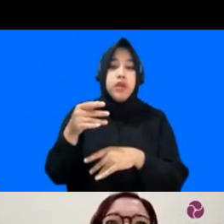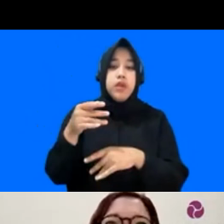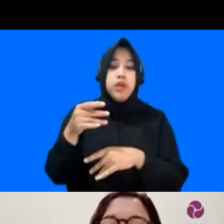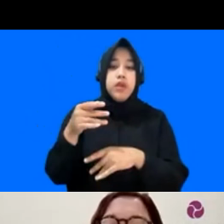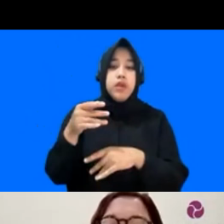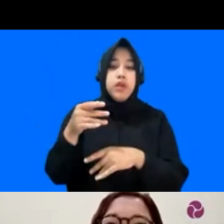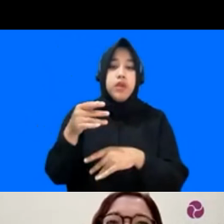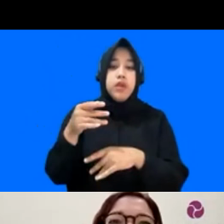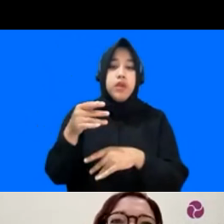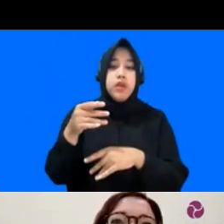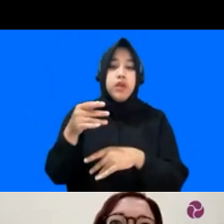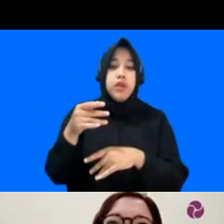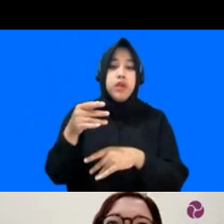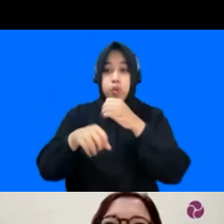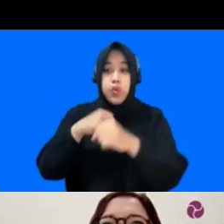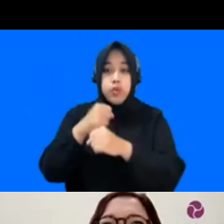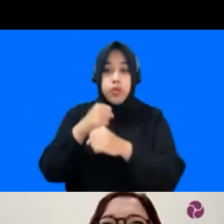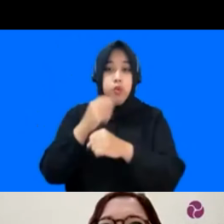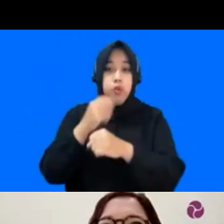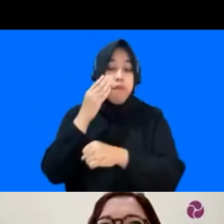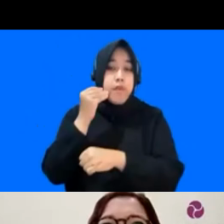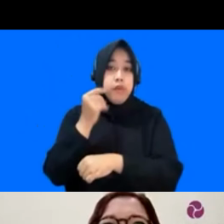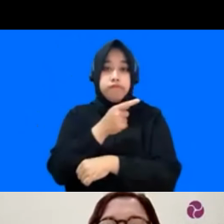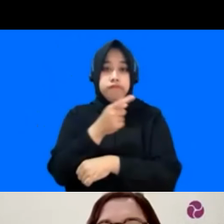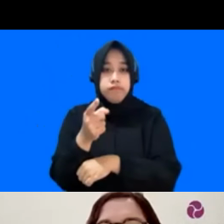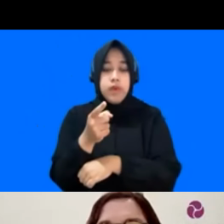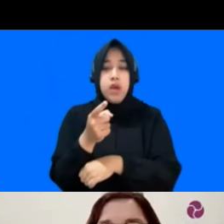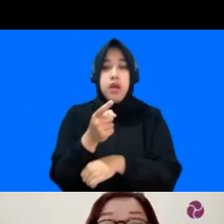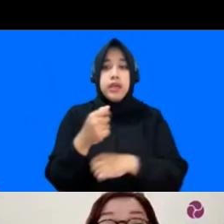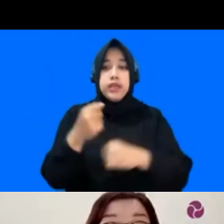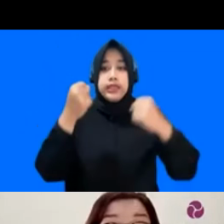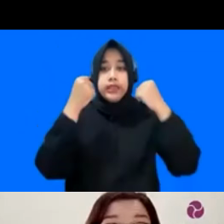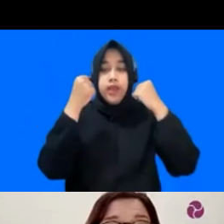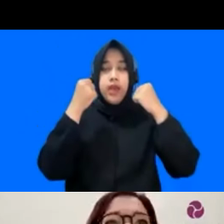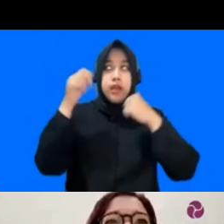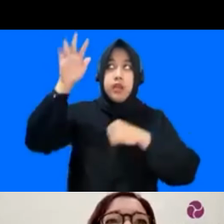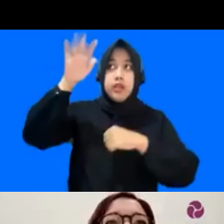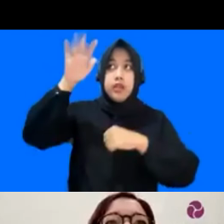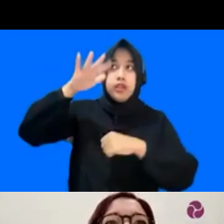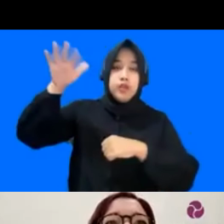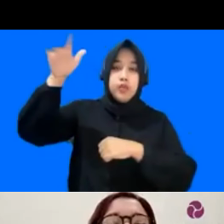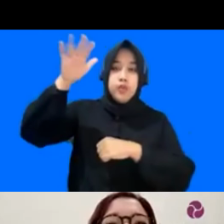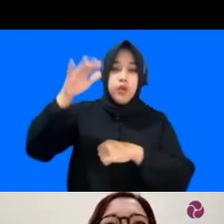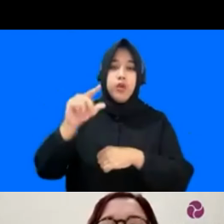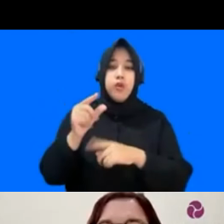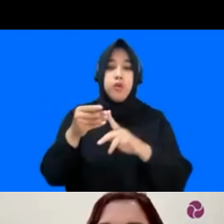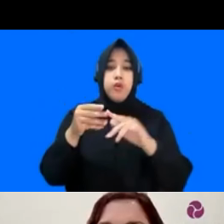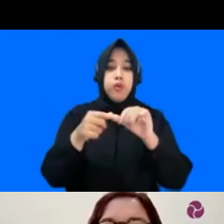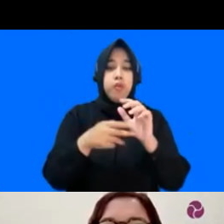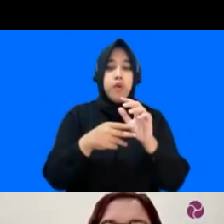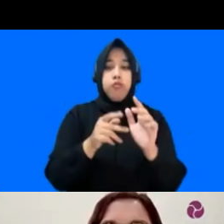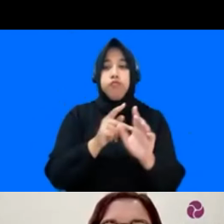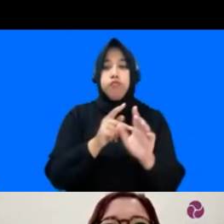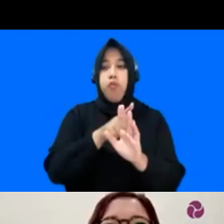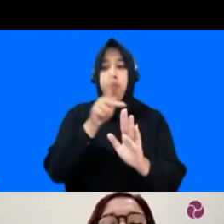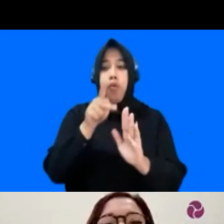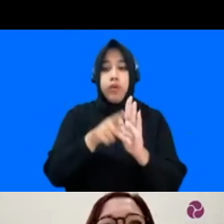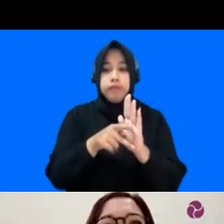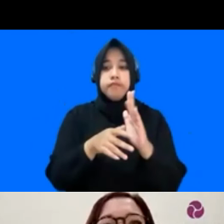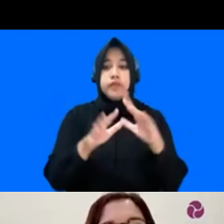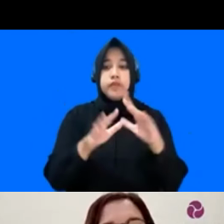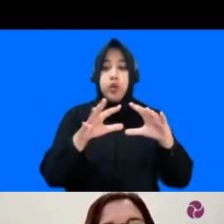on environmentally and socially resilient urban design projects globally. Her work in Penang in particular has